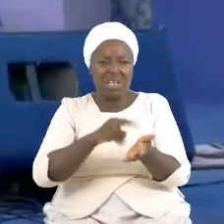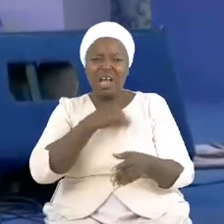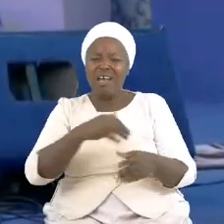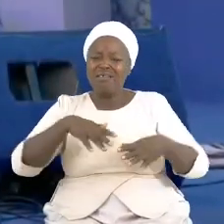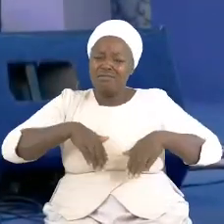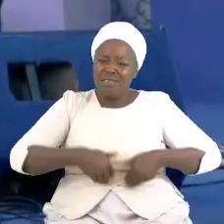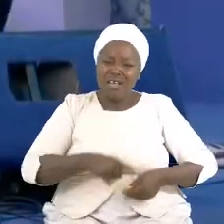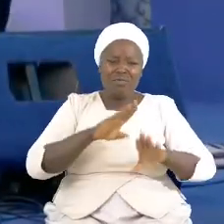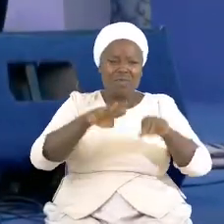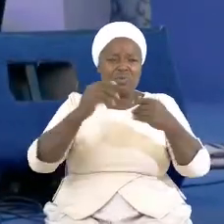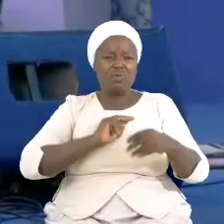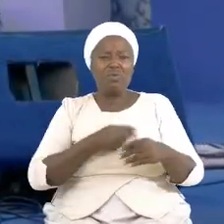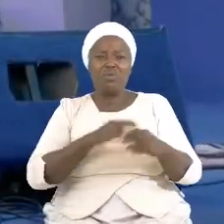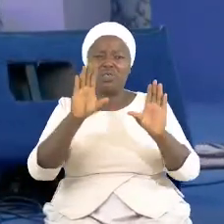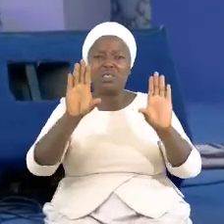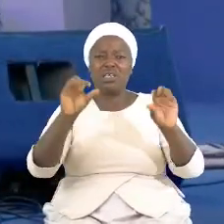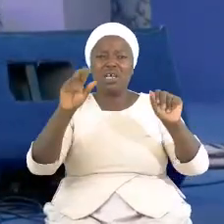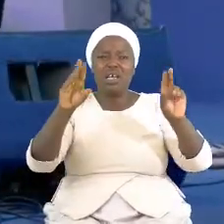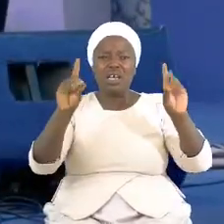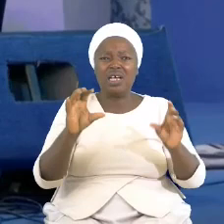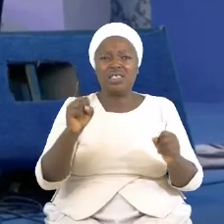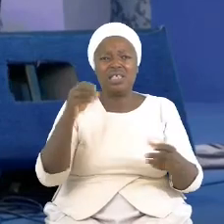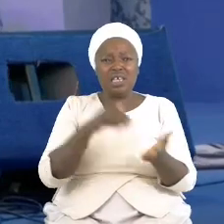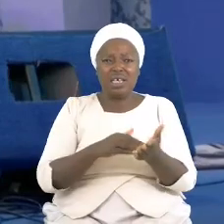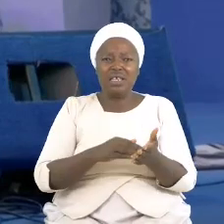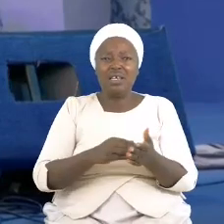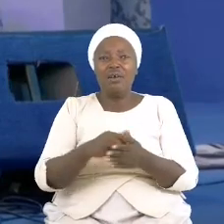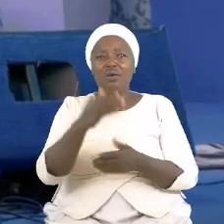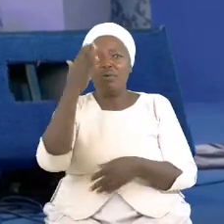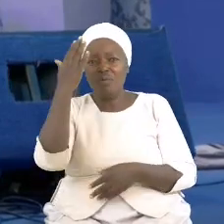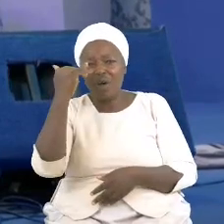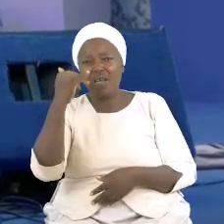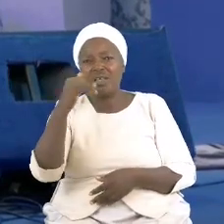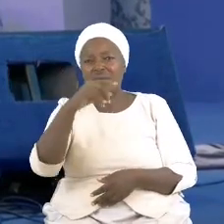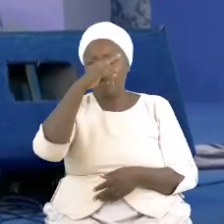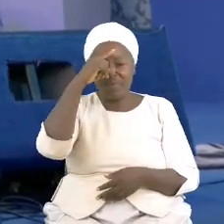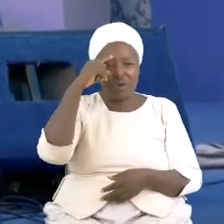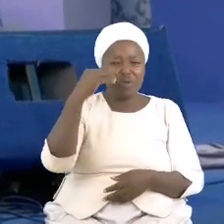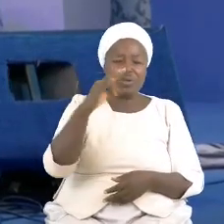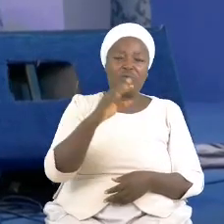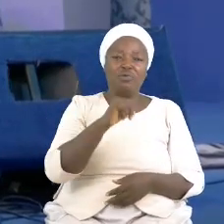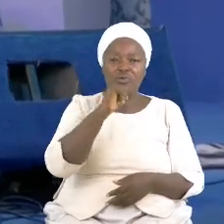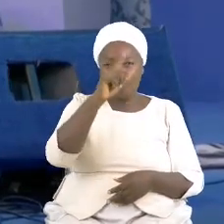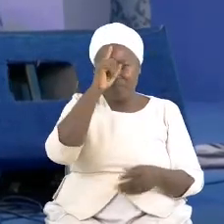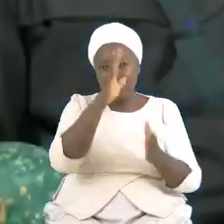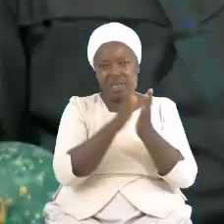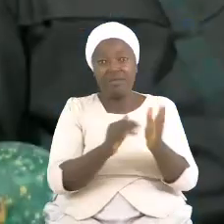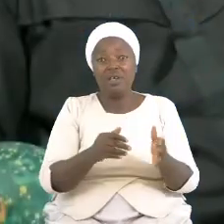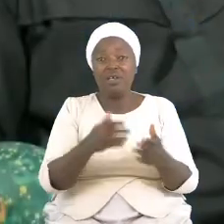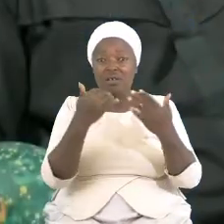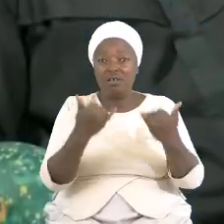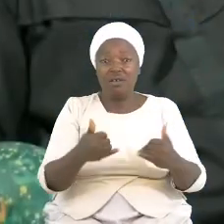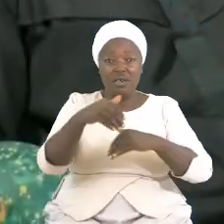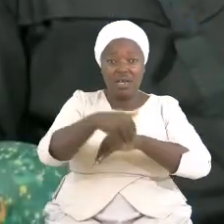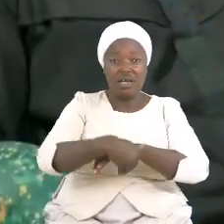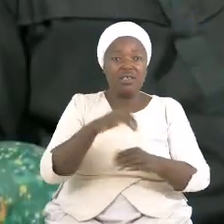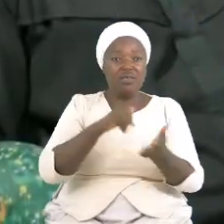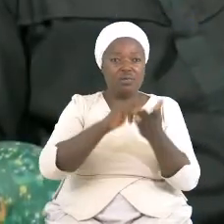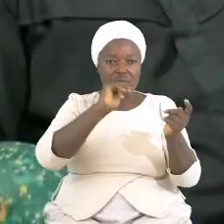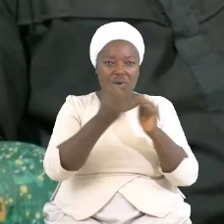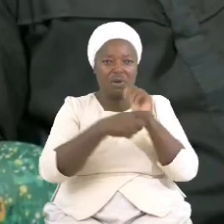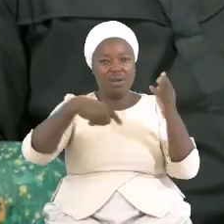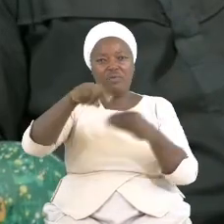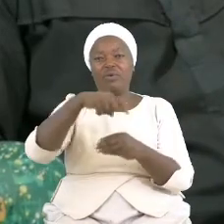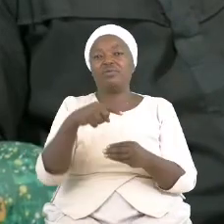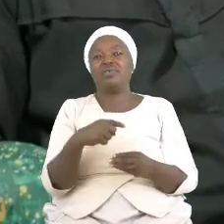our case. Why? Because of your unbelief. Tonight, it will turn around.